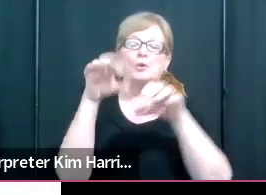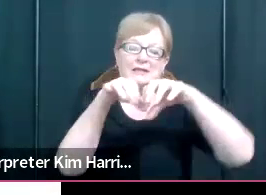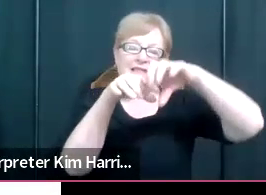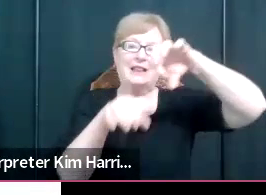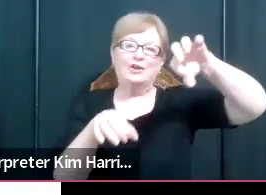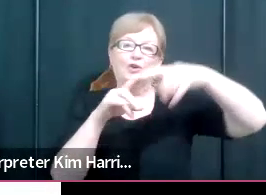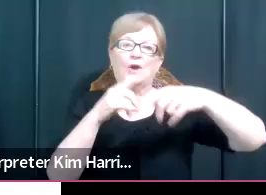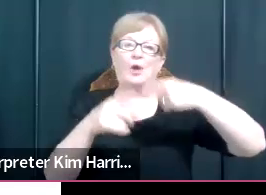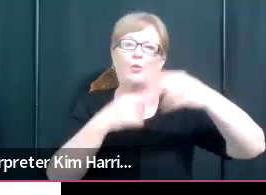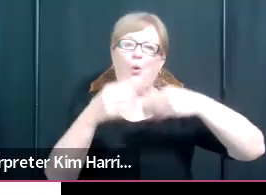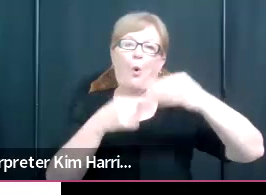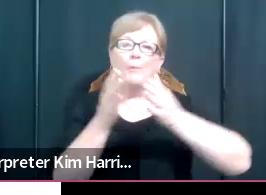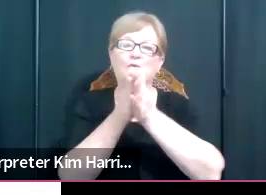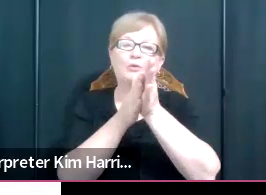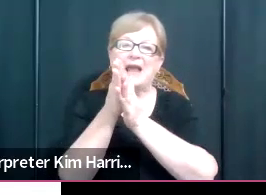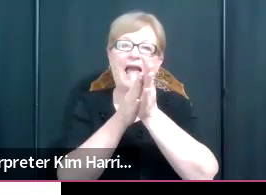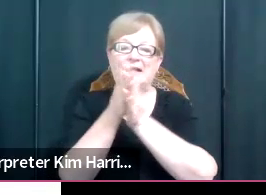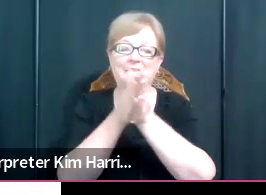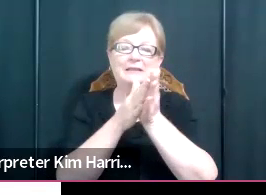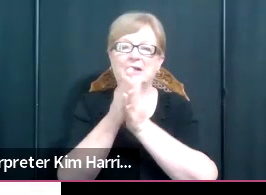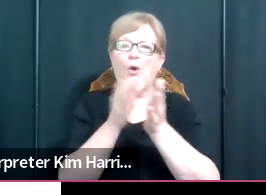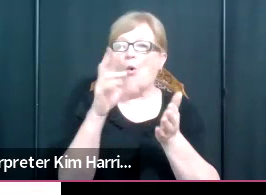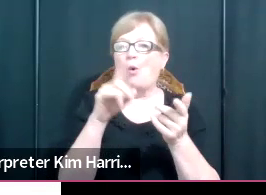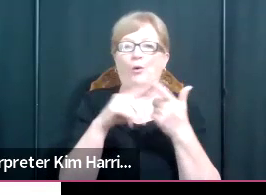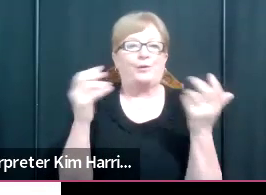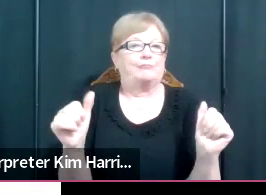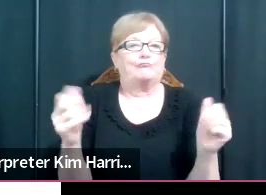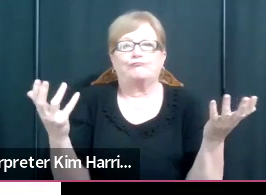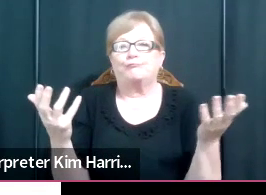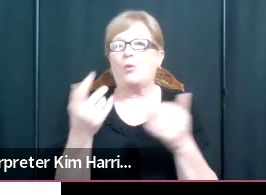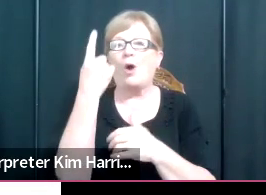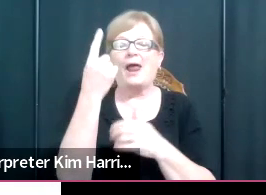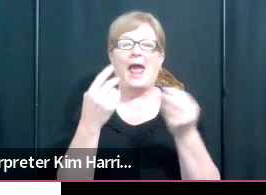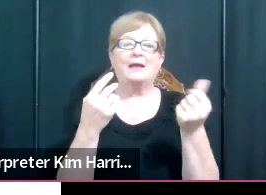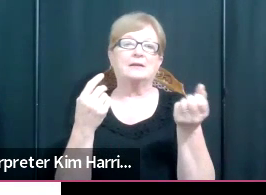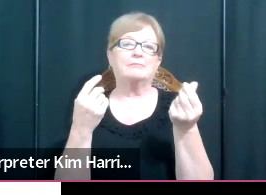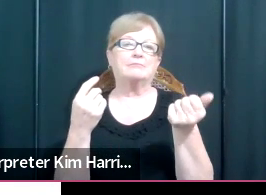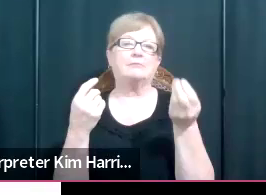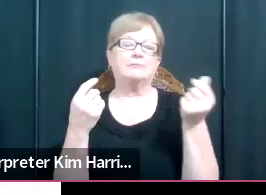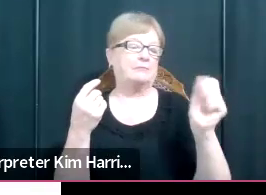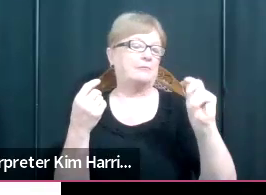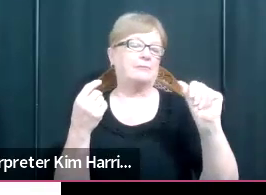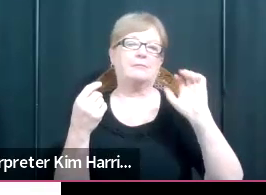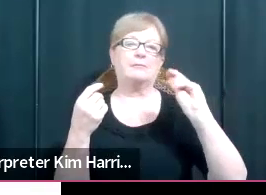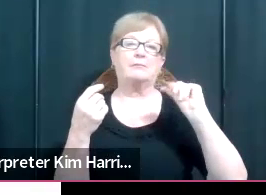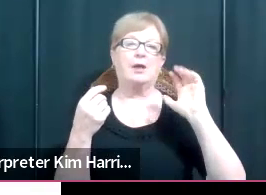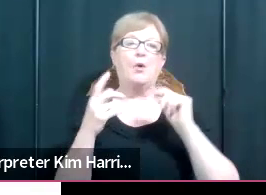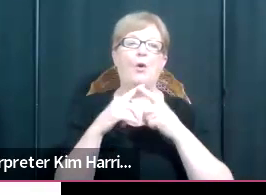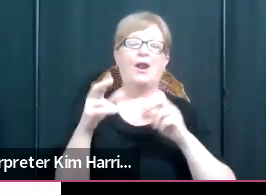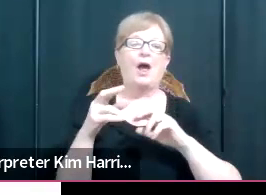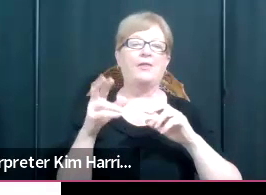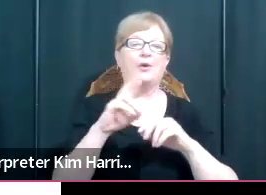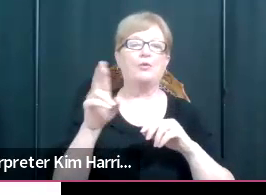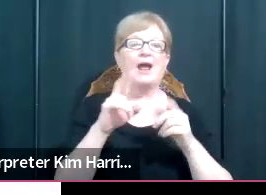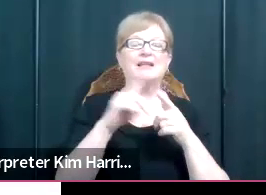them between your hands. Or you can roll it kind of one-handed. The one on the right is made out of